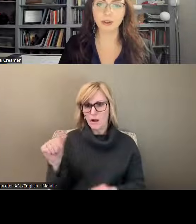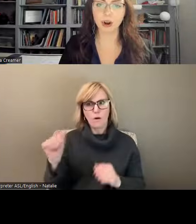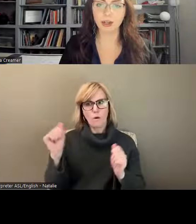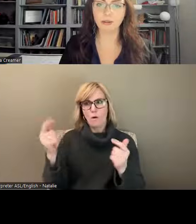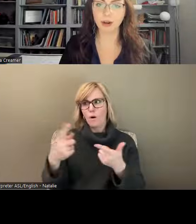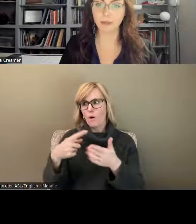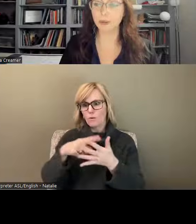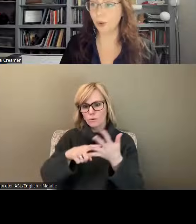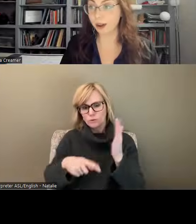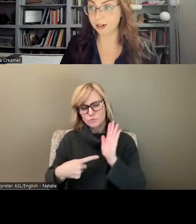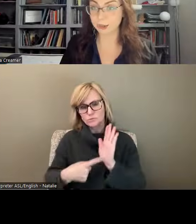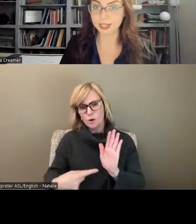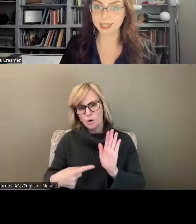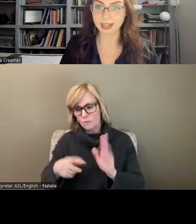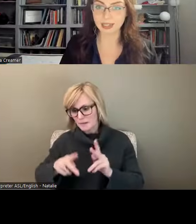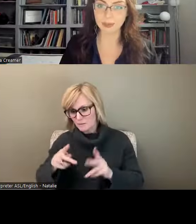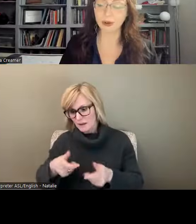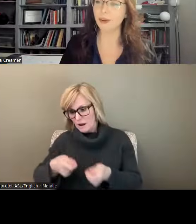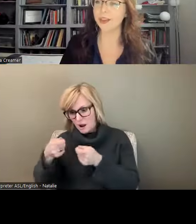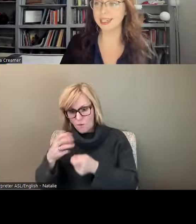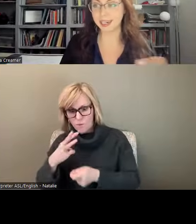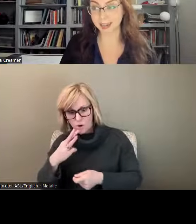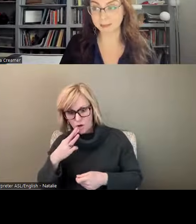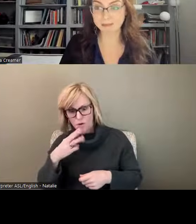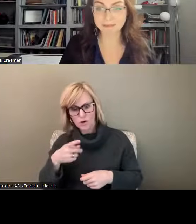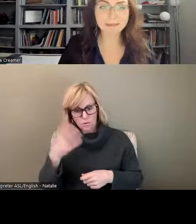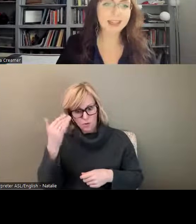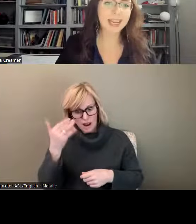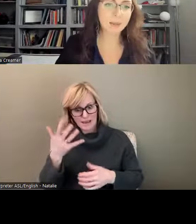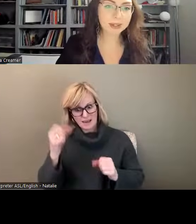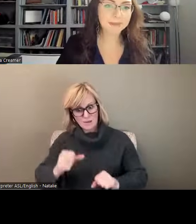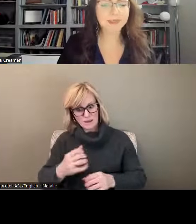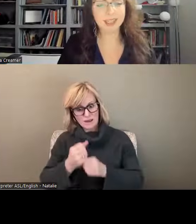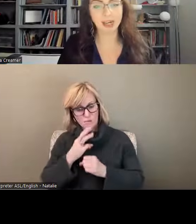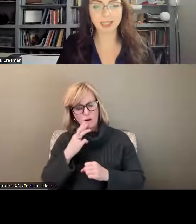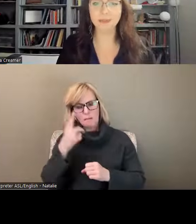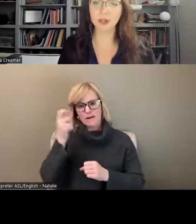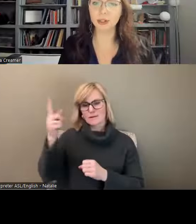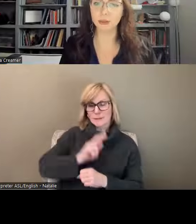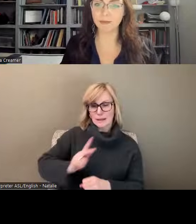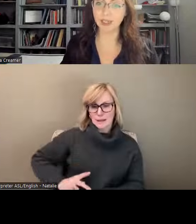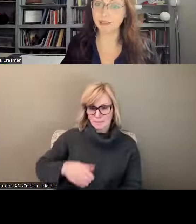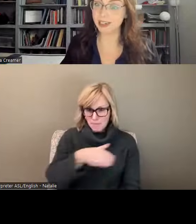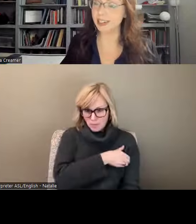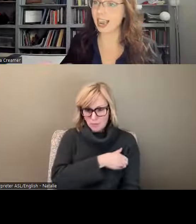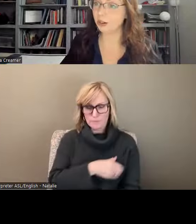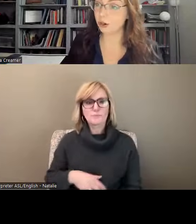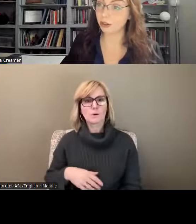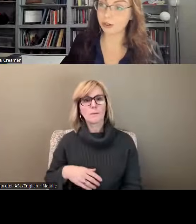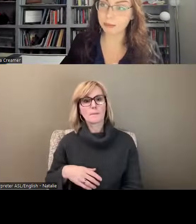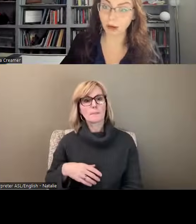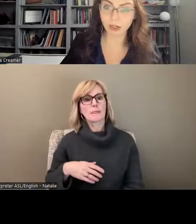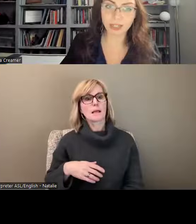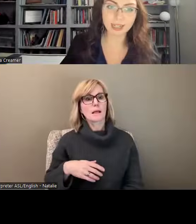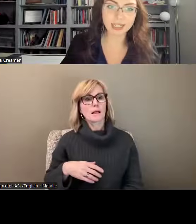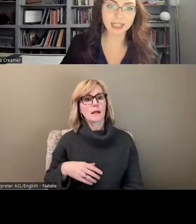to those drawing from the water sources that this was all thanks to the king. Important, especially to those who would have been living in the